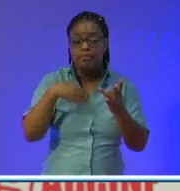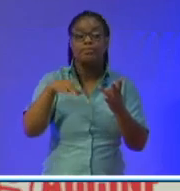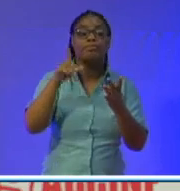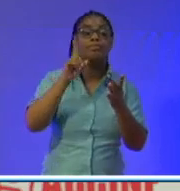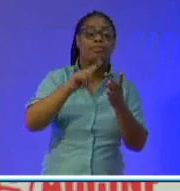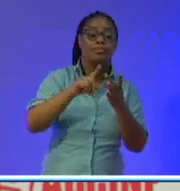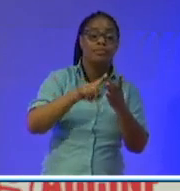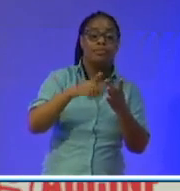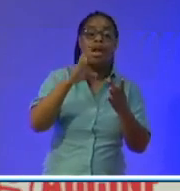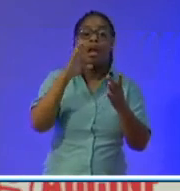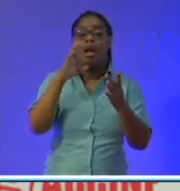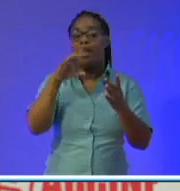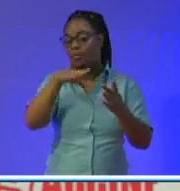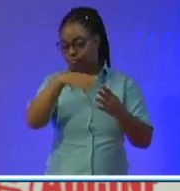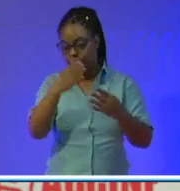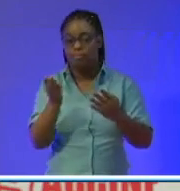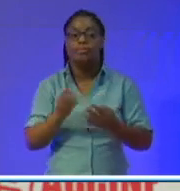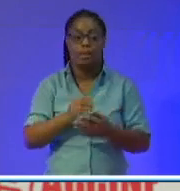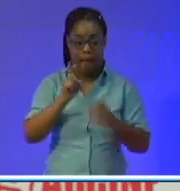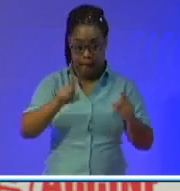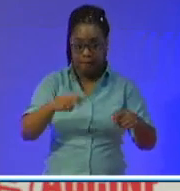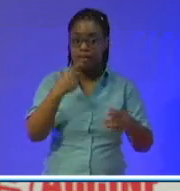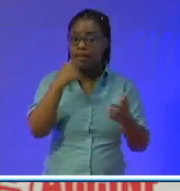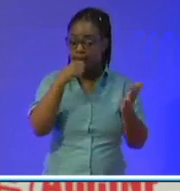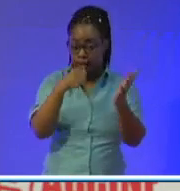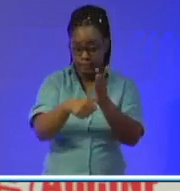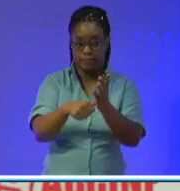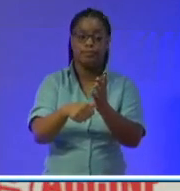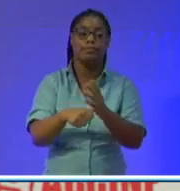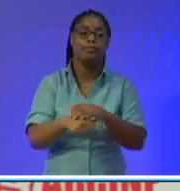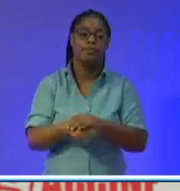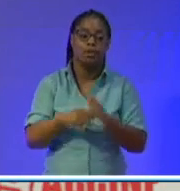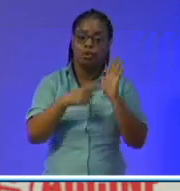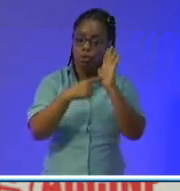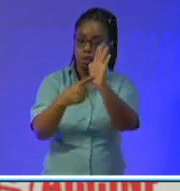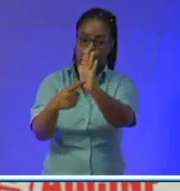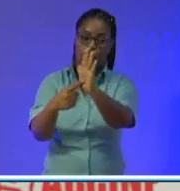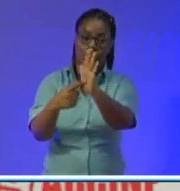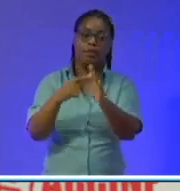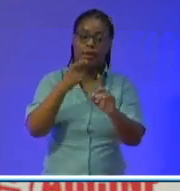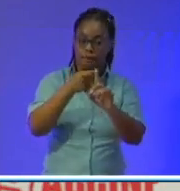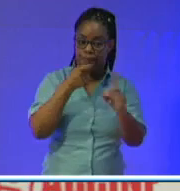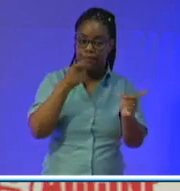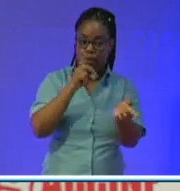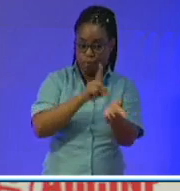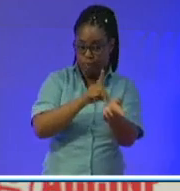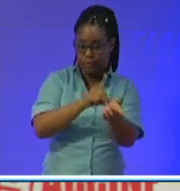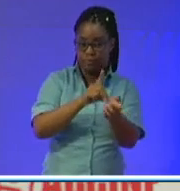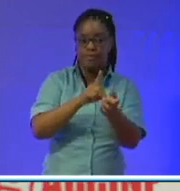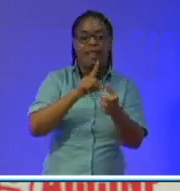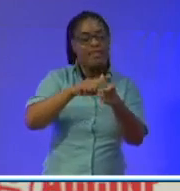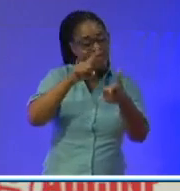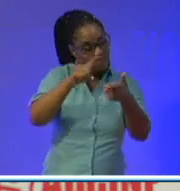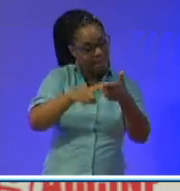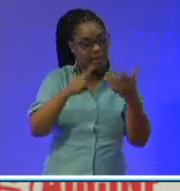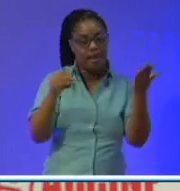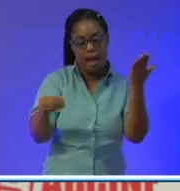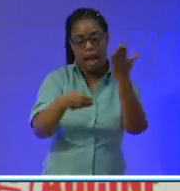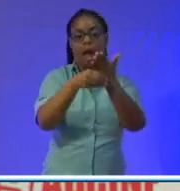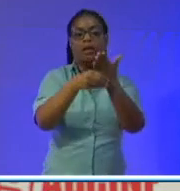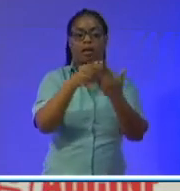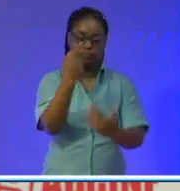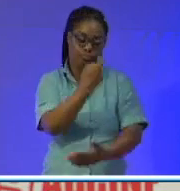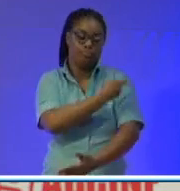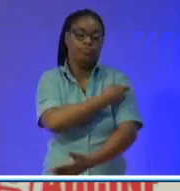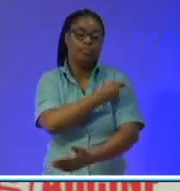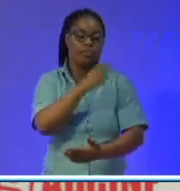other vaccines, regardless of age, once you are moderately to severely immunocompromised, as